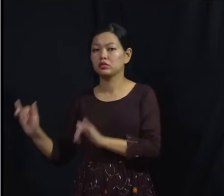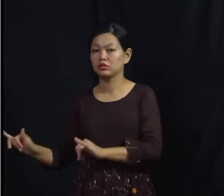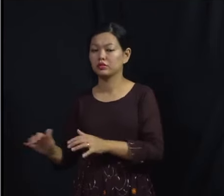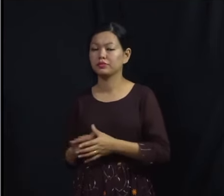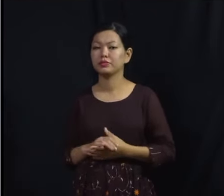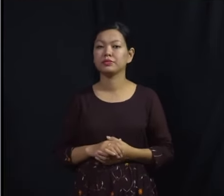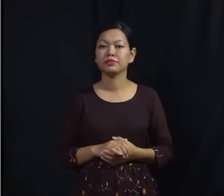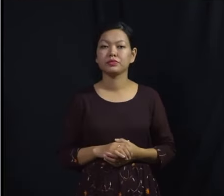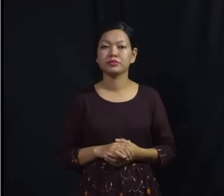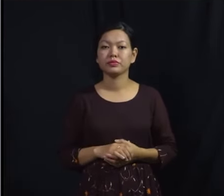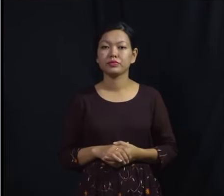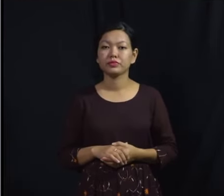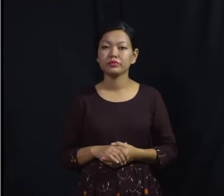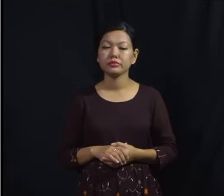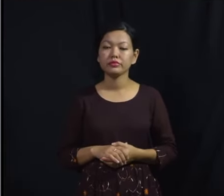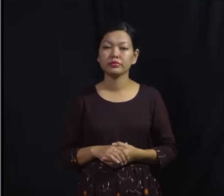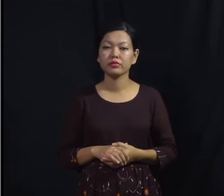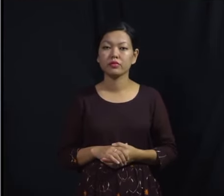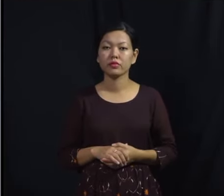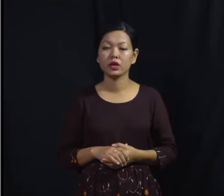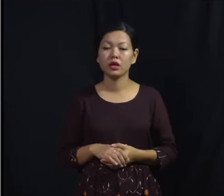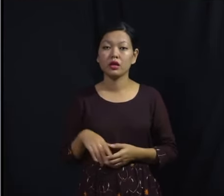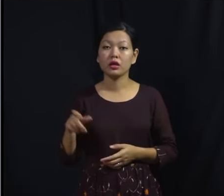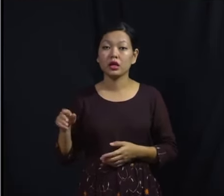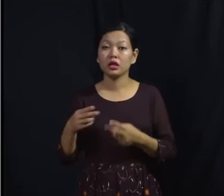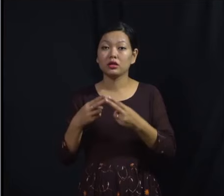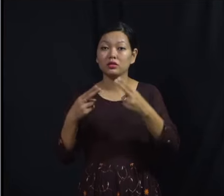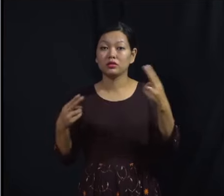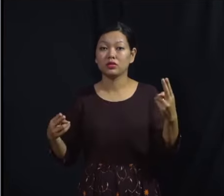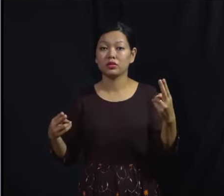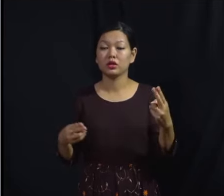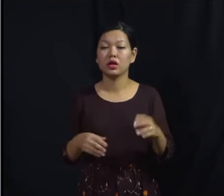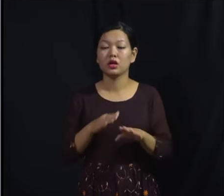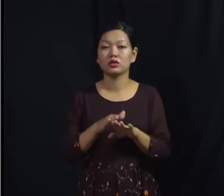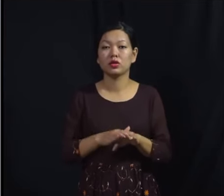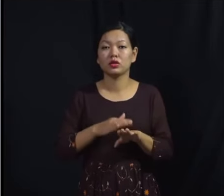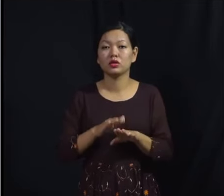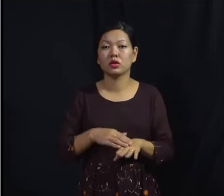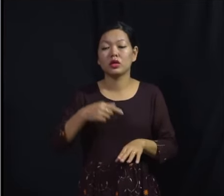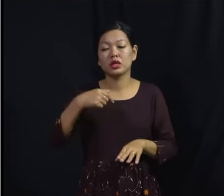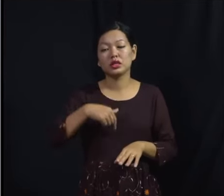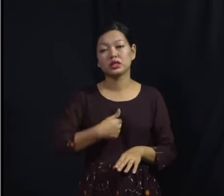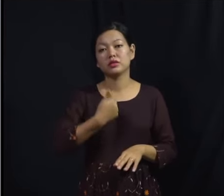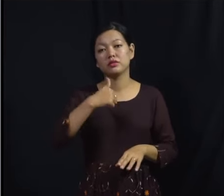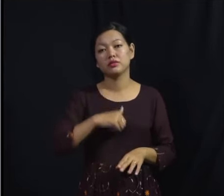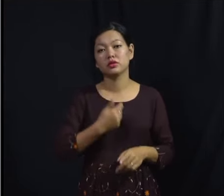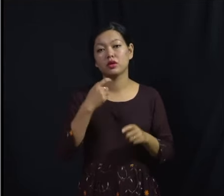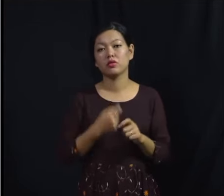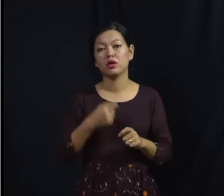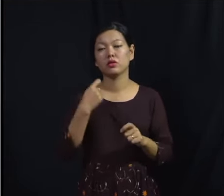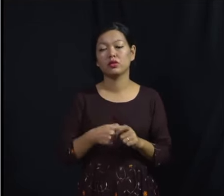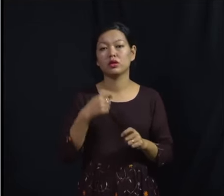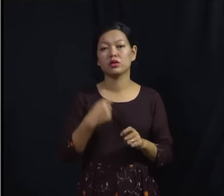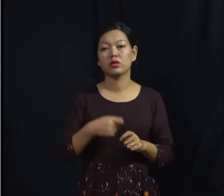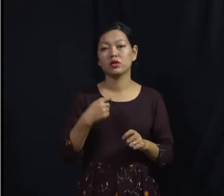own tuition, and she also learned how to ride a bike. So that was the kind of she break away from those